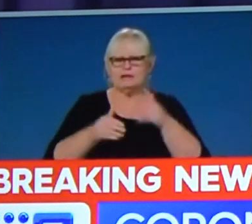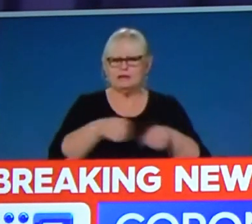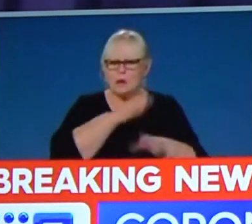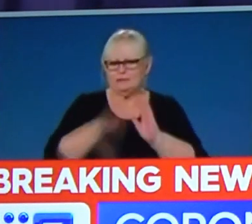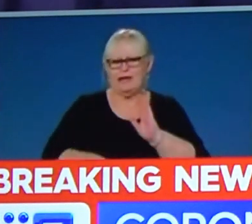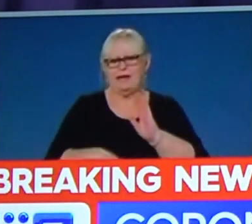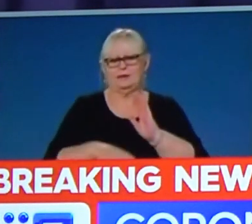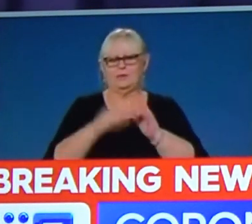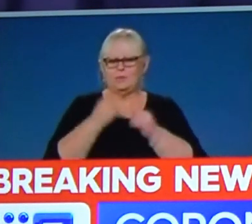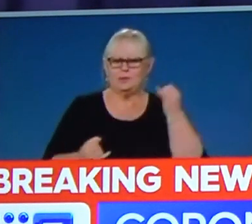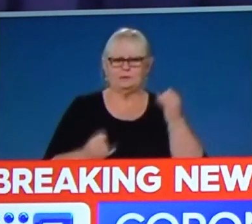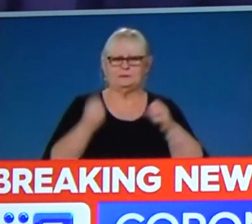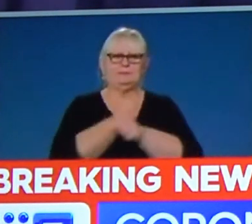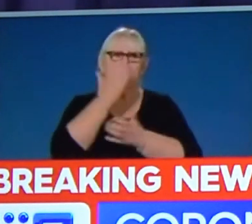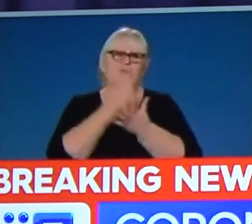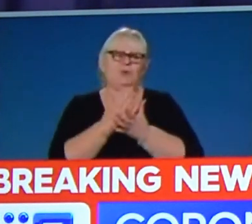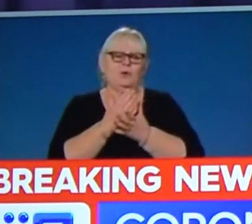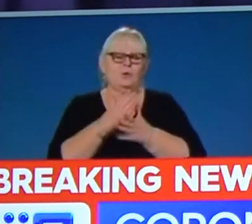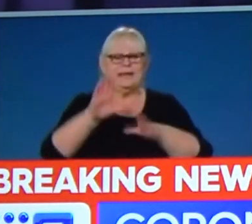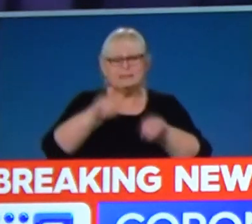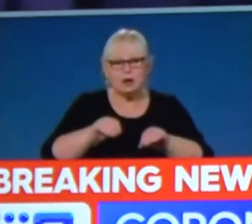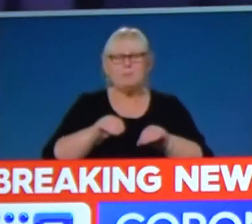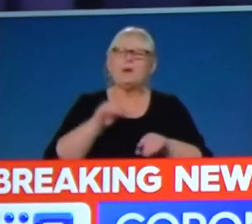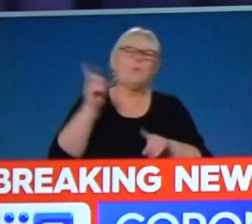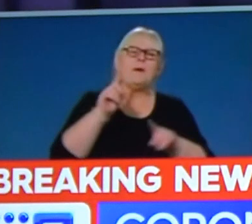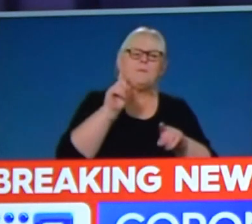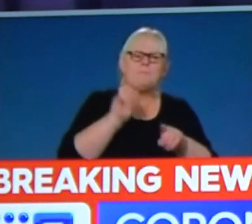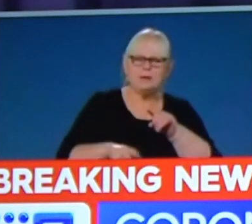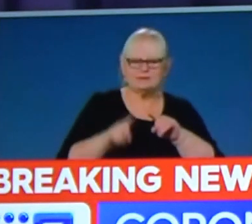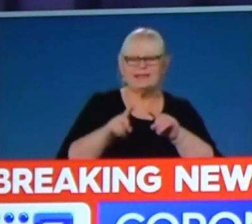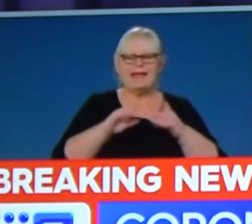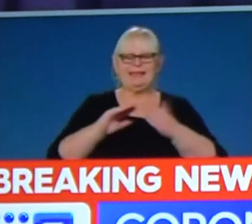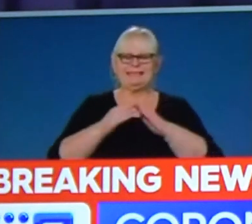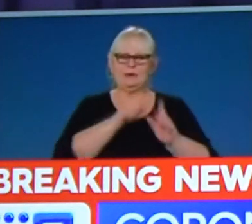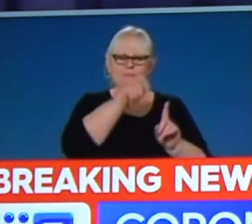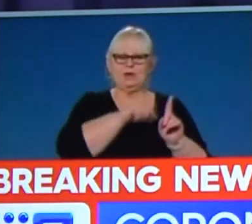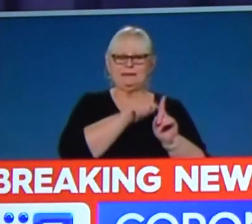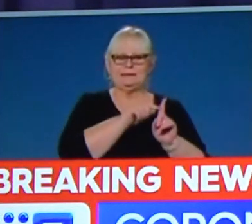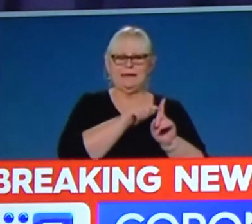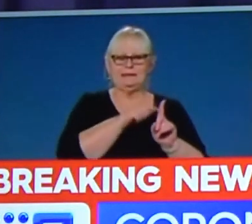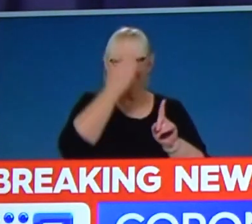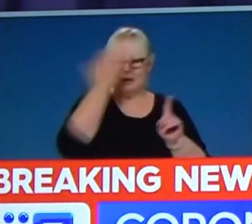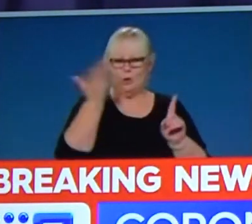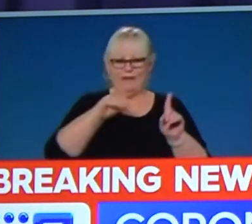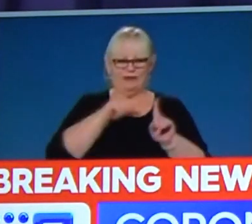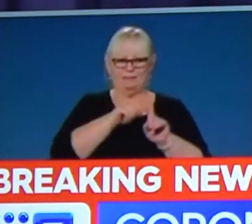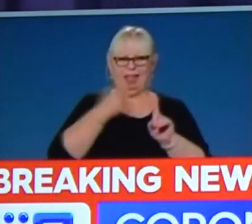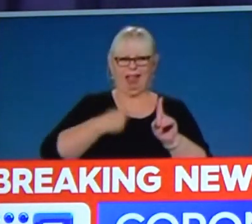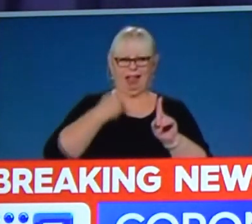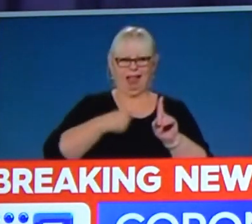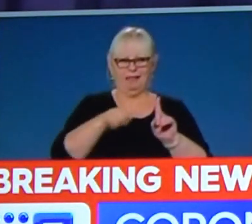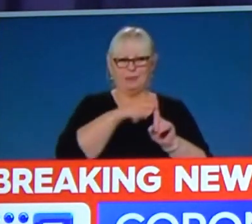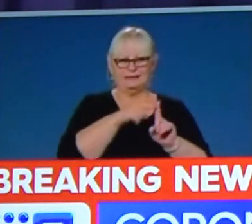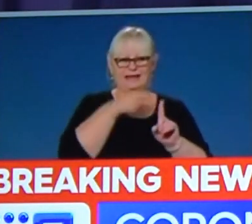slow it further, and we have to stop the thing that's worrying us most, which is community transmission. That's transmission